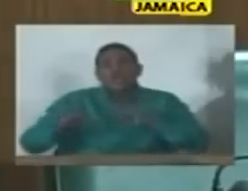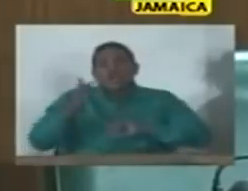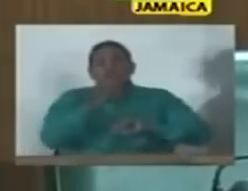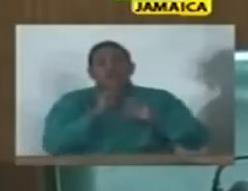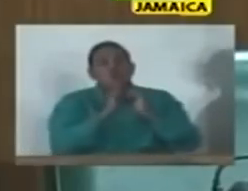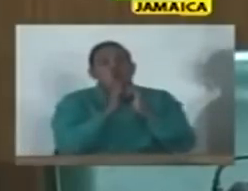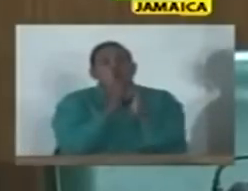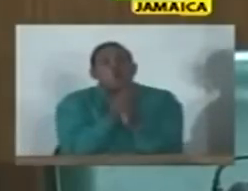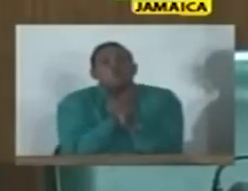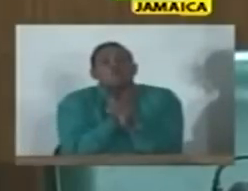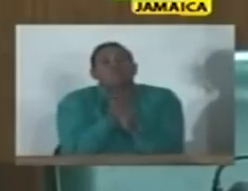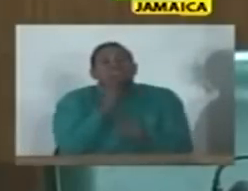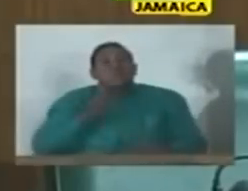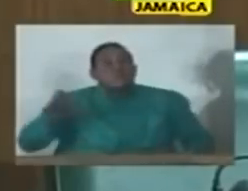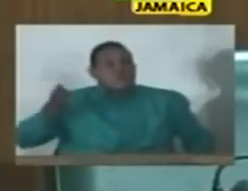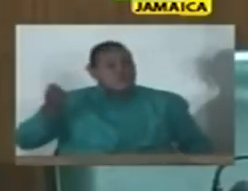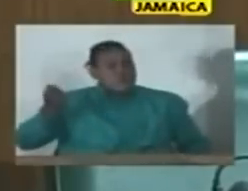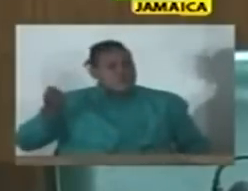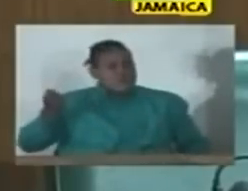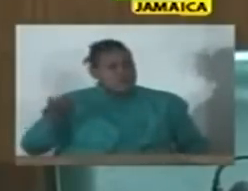is held.